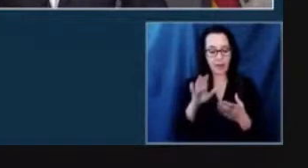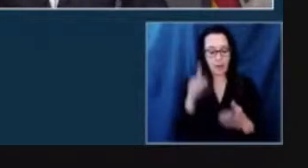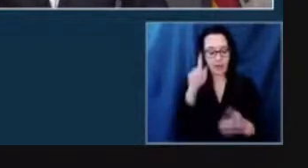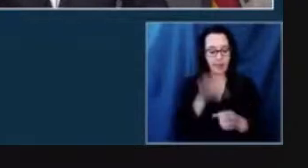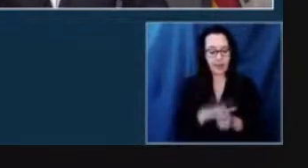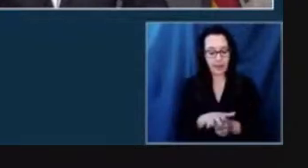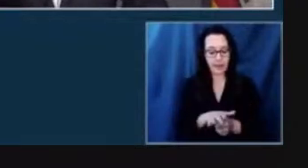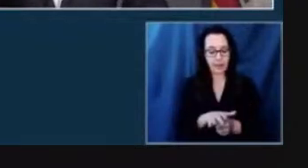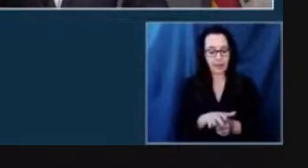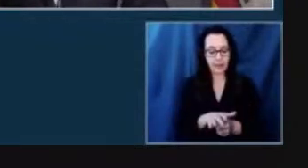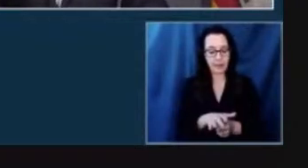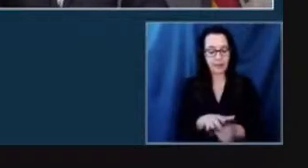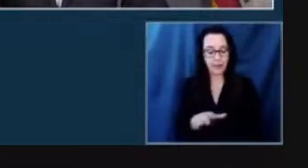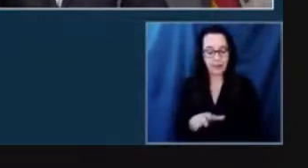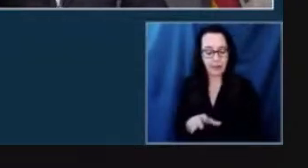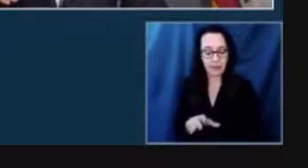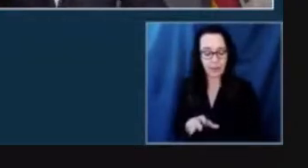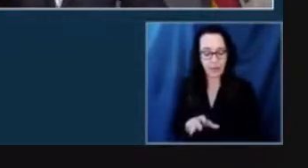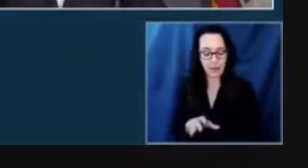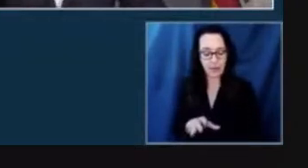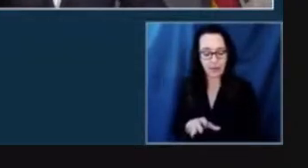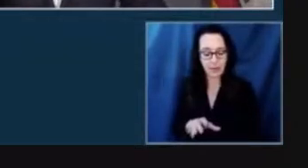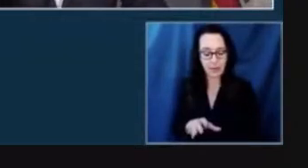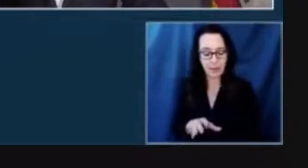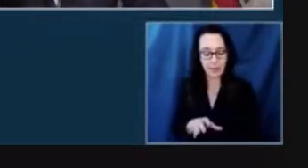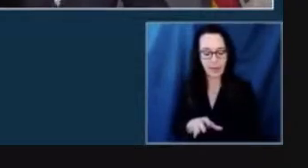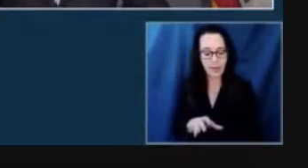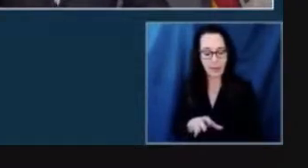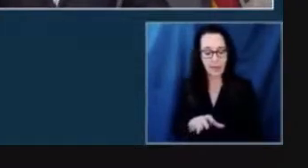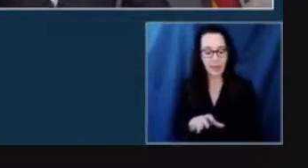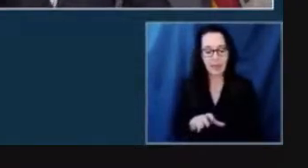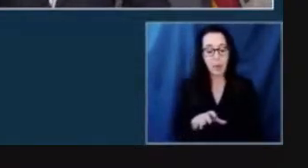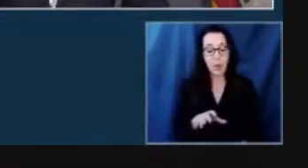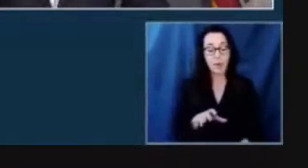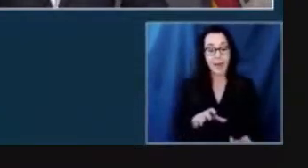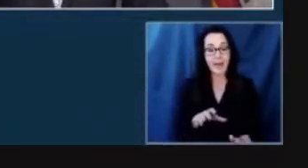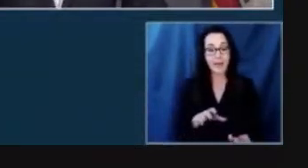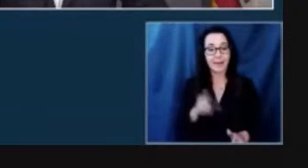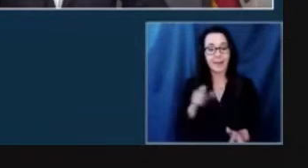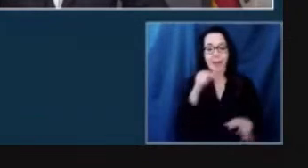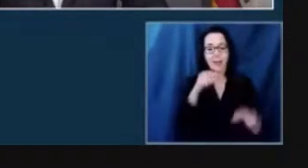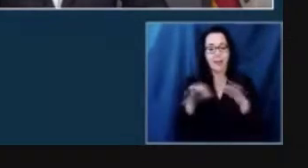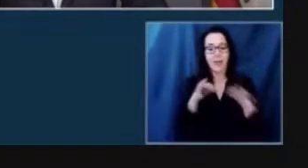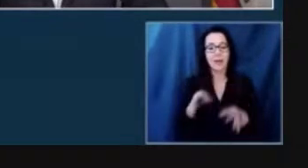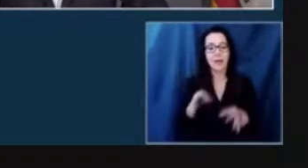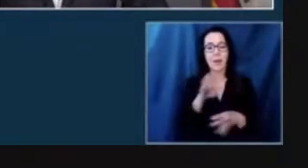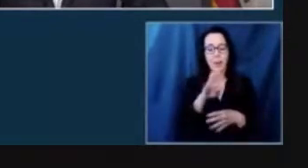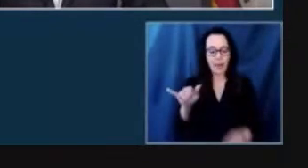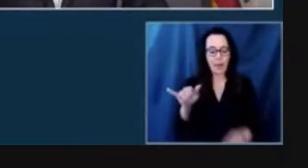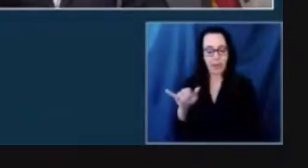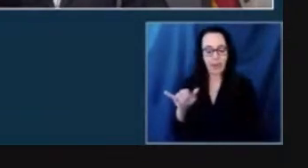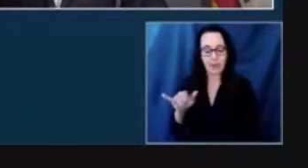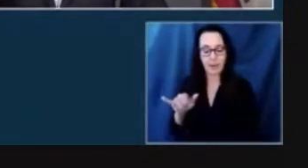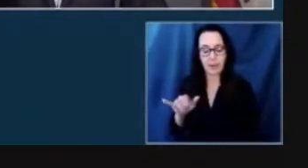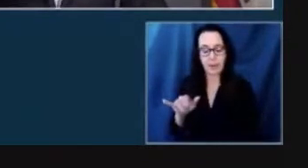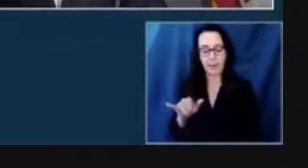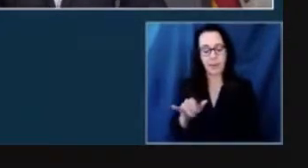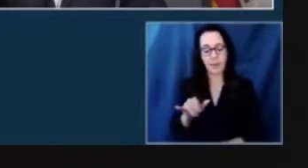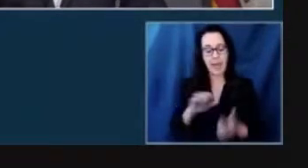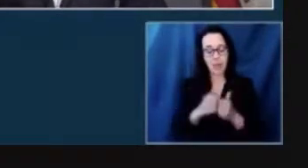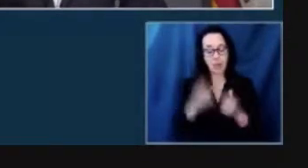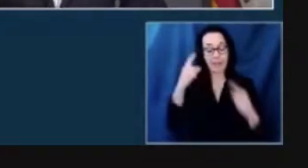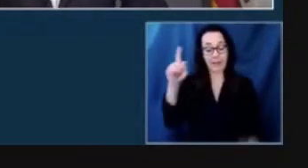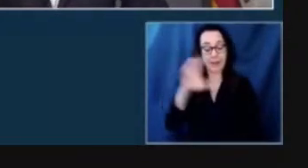success as a society is not defined how the wealthiest and the most successful corporations are doing, but